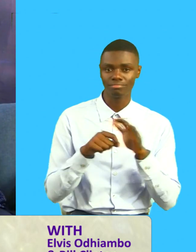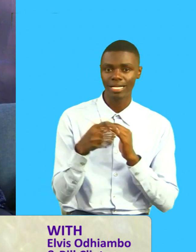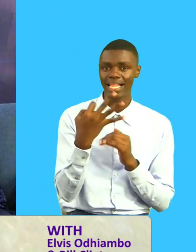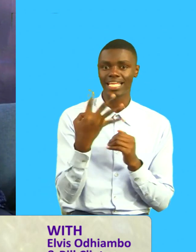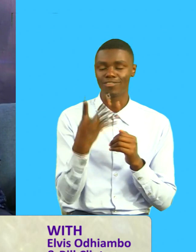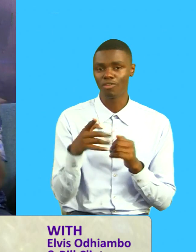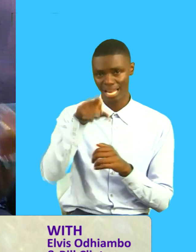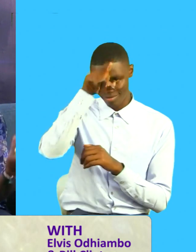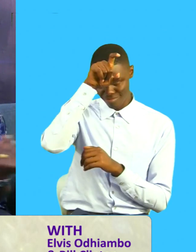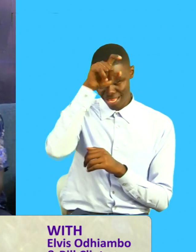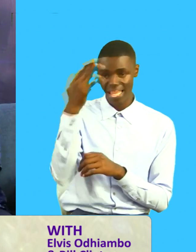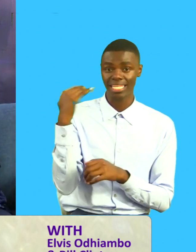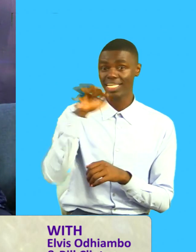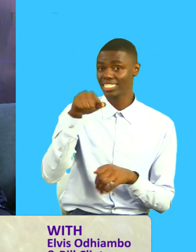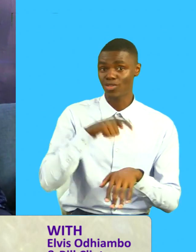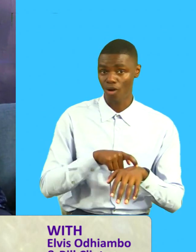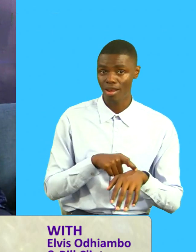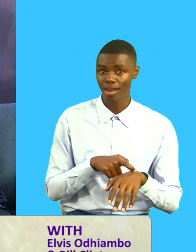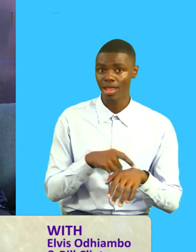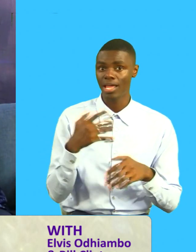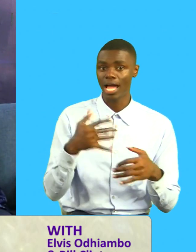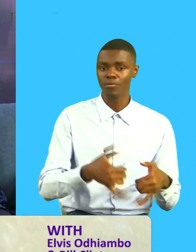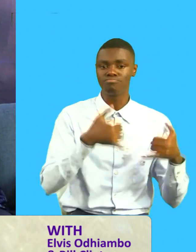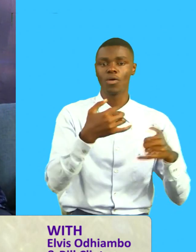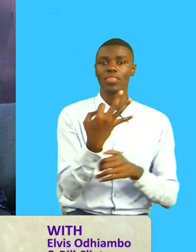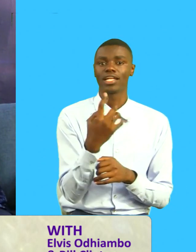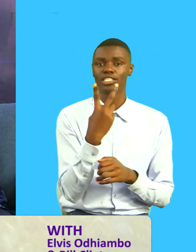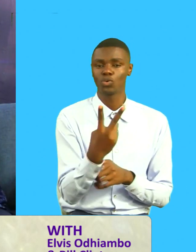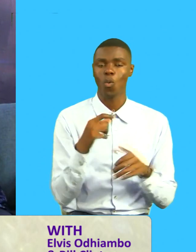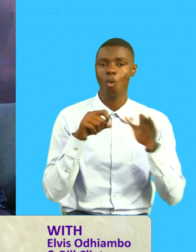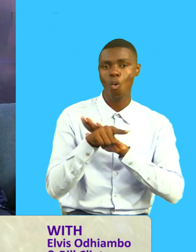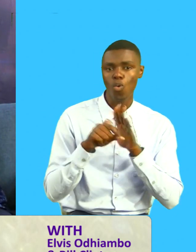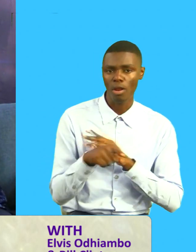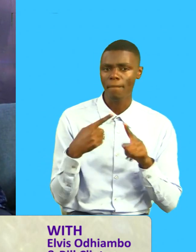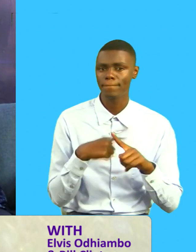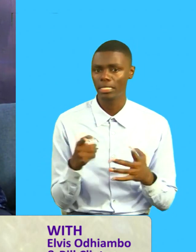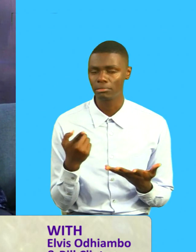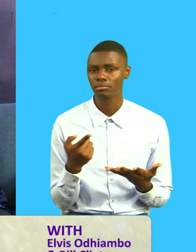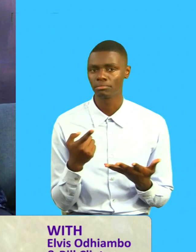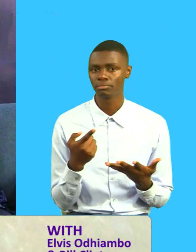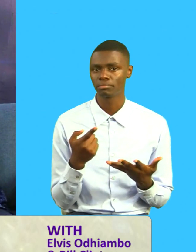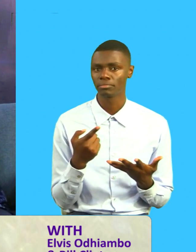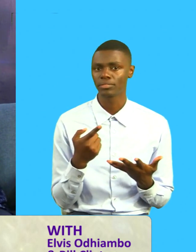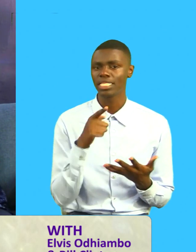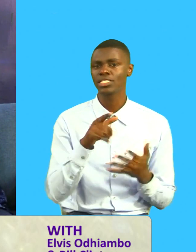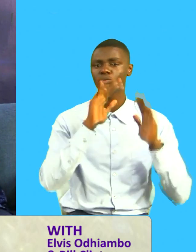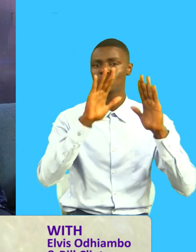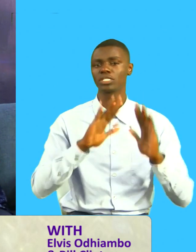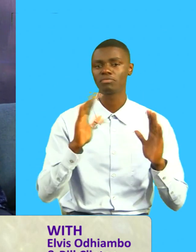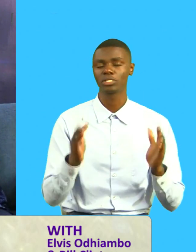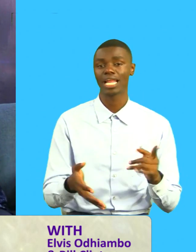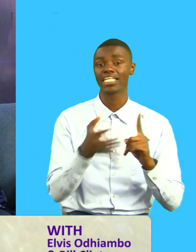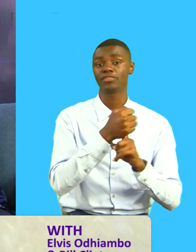Mohamed Salah last season also walked away with 32 goals. But then again, it was quite an important achievement